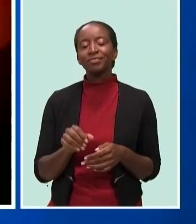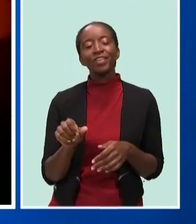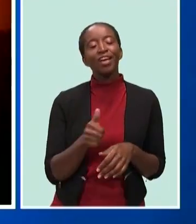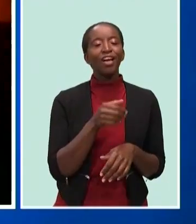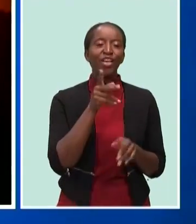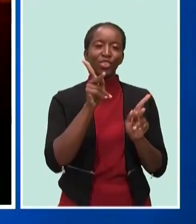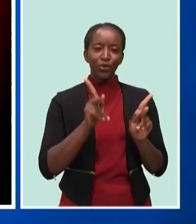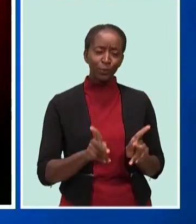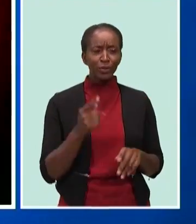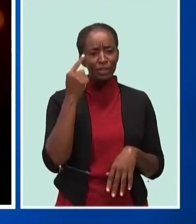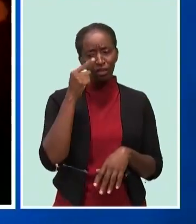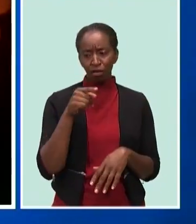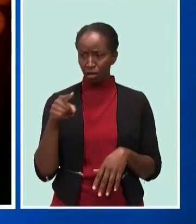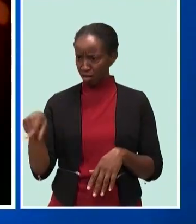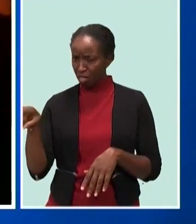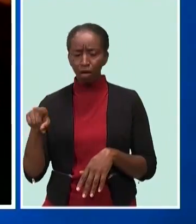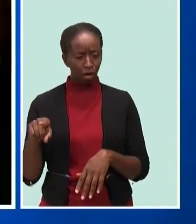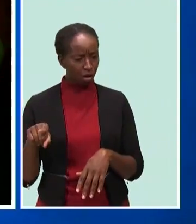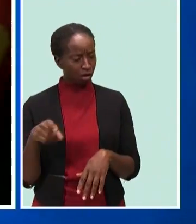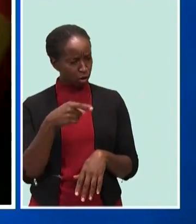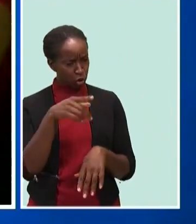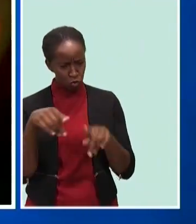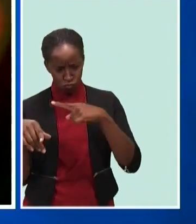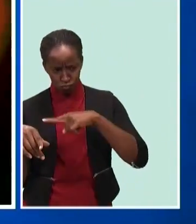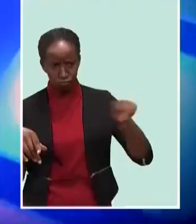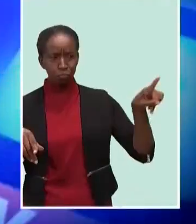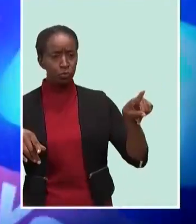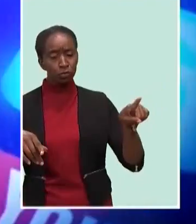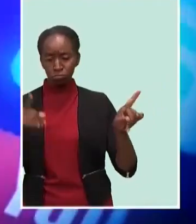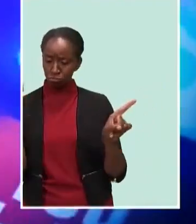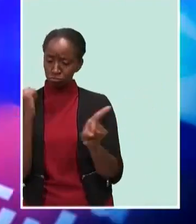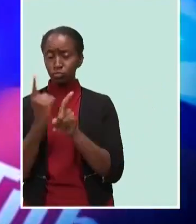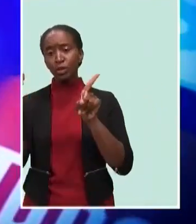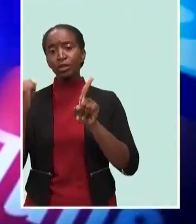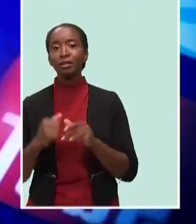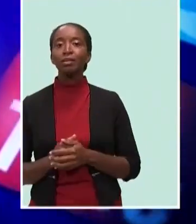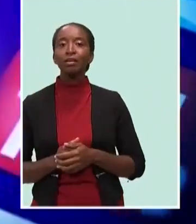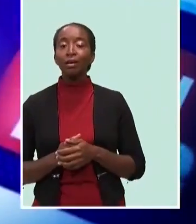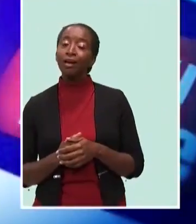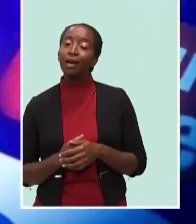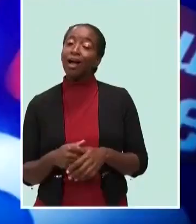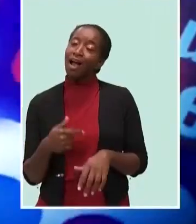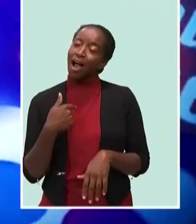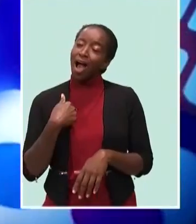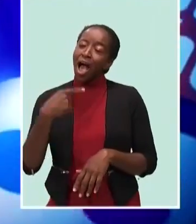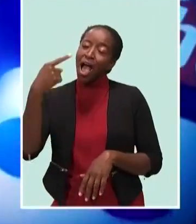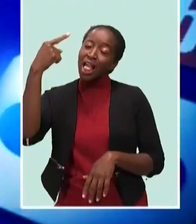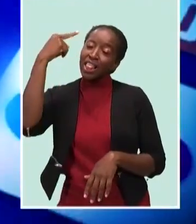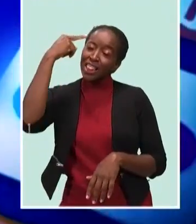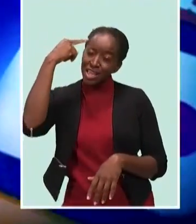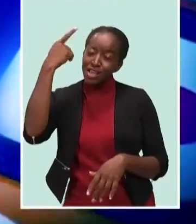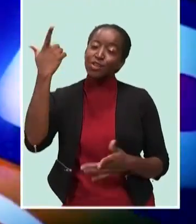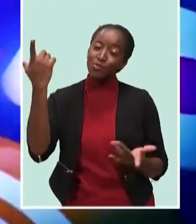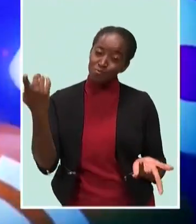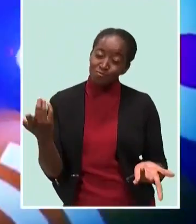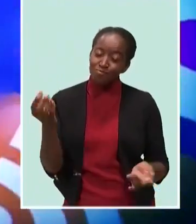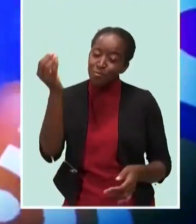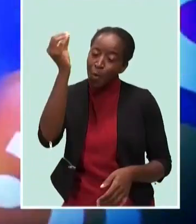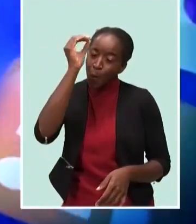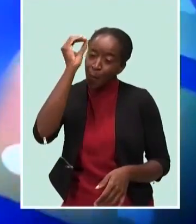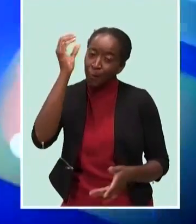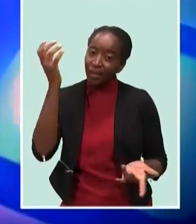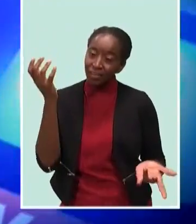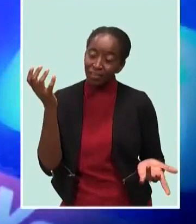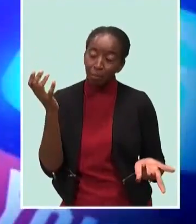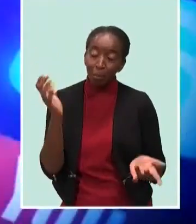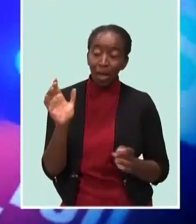been absolutely right to put her off the plane. Well, I have my opinion. I wonder what is Lisa's. Maybe we'll